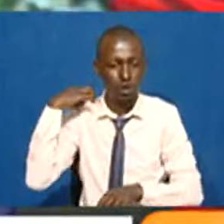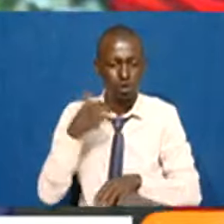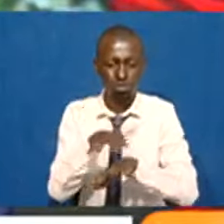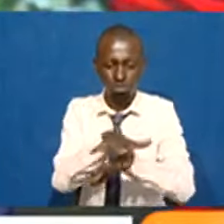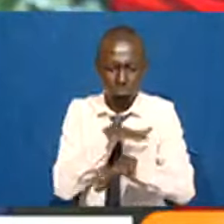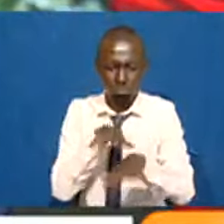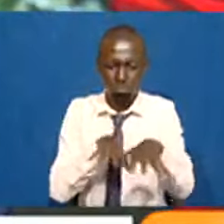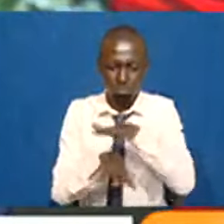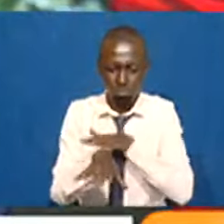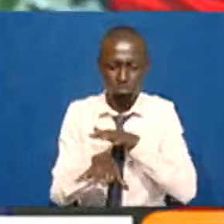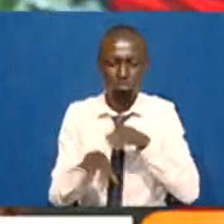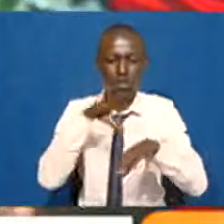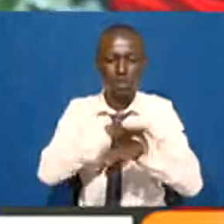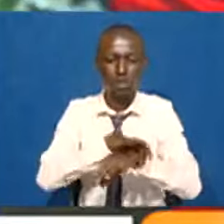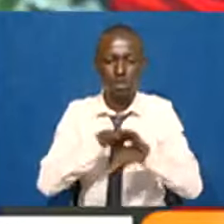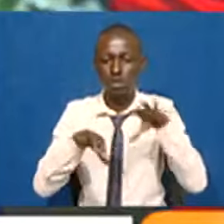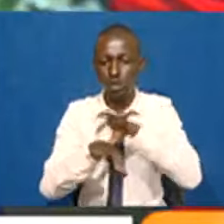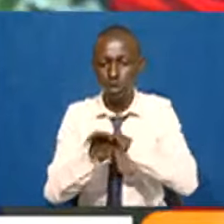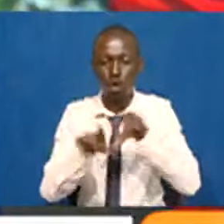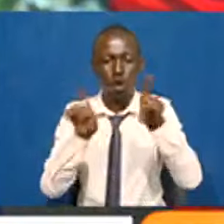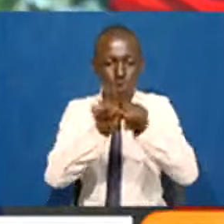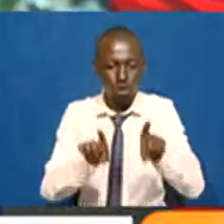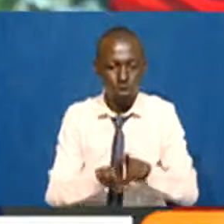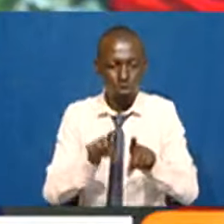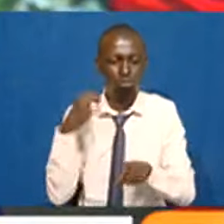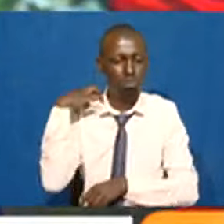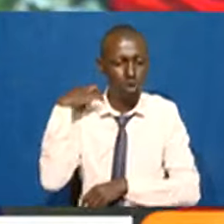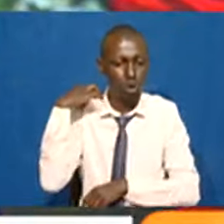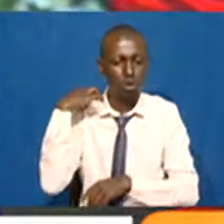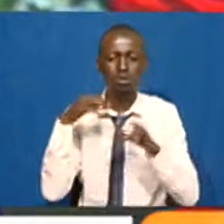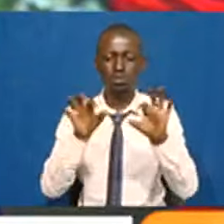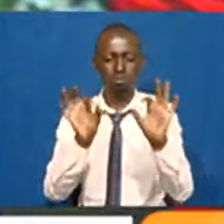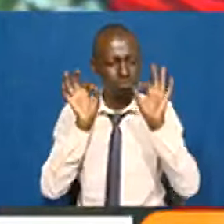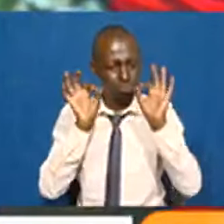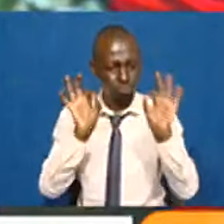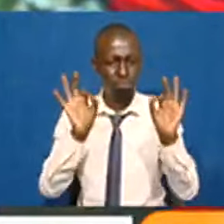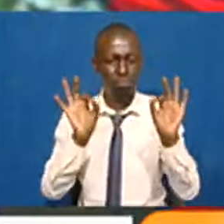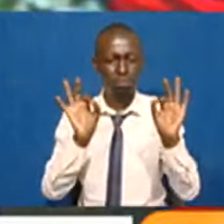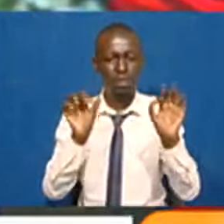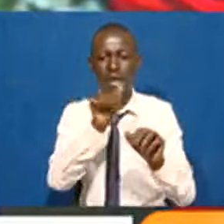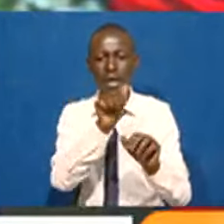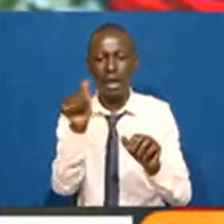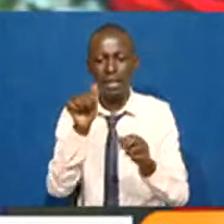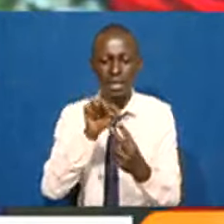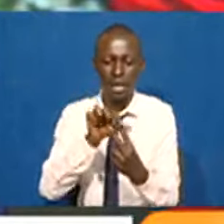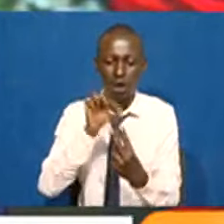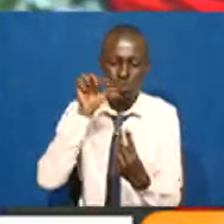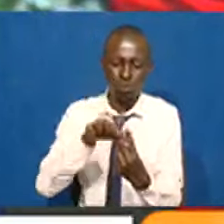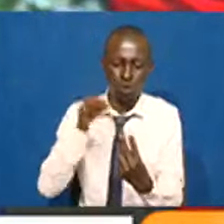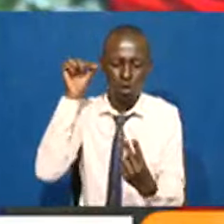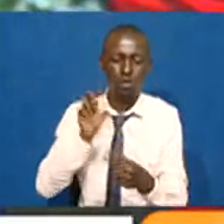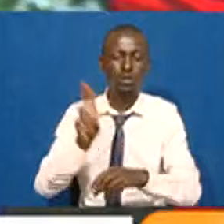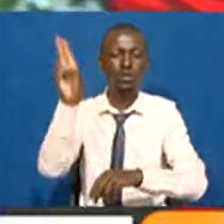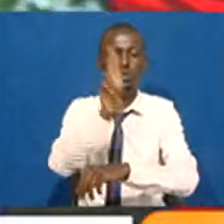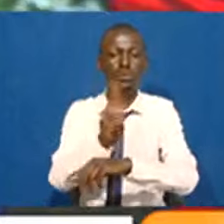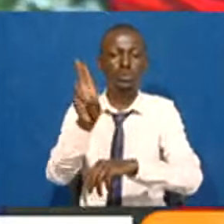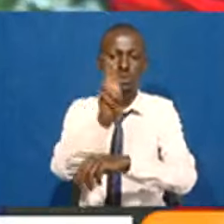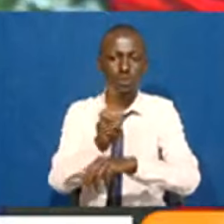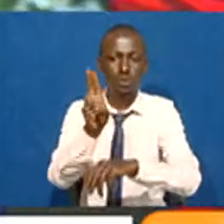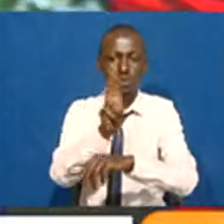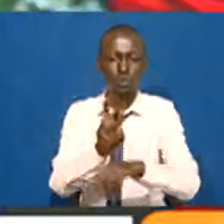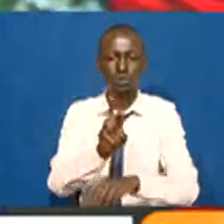socks, and to make sure that you are dressed so well and so nice. Okay. But if you have the option of using a robe or a